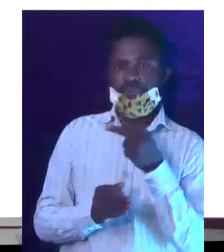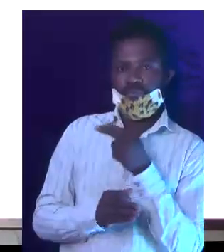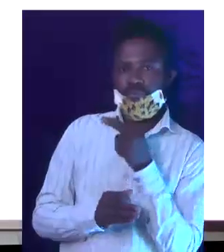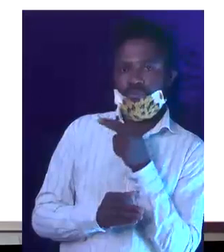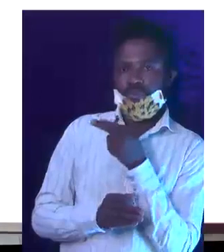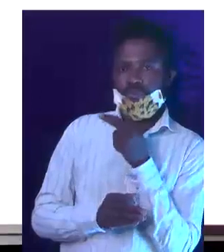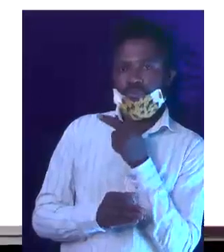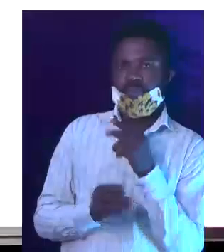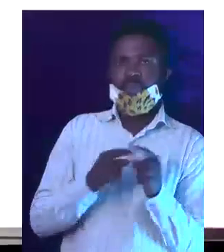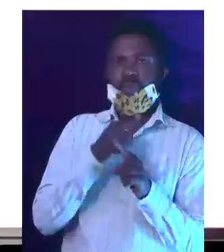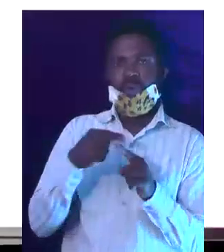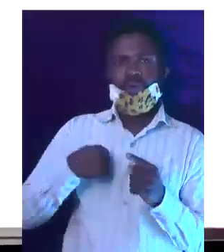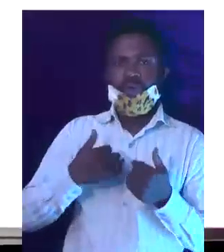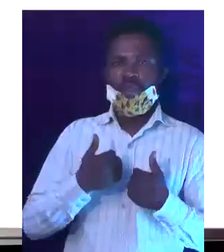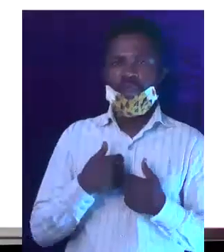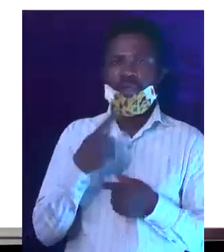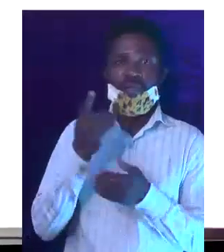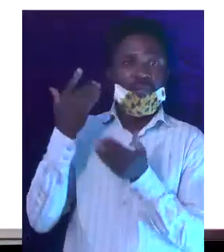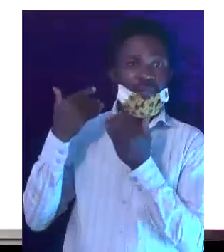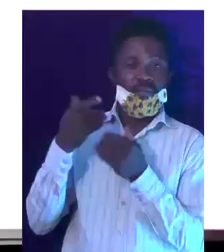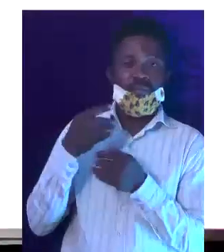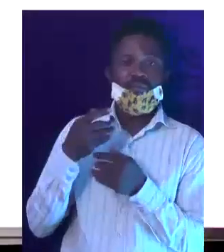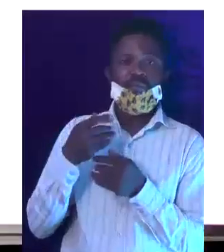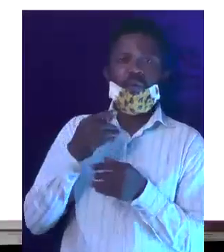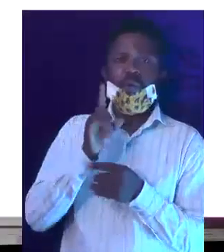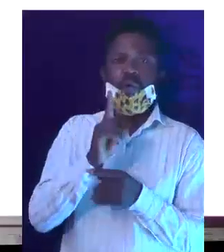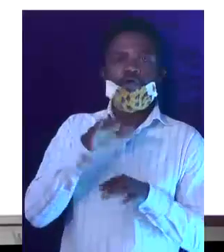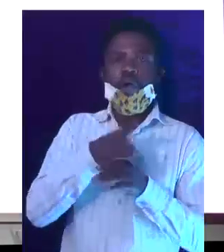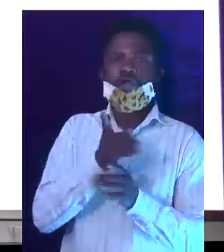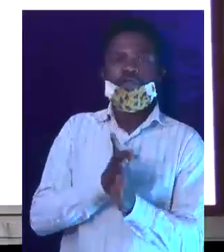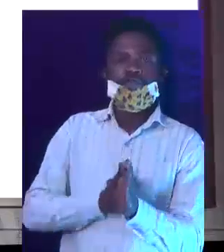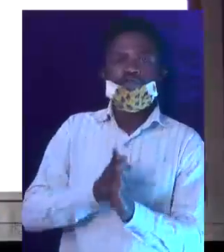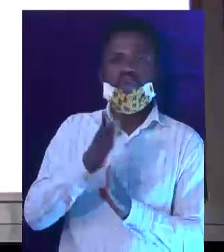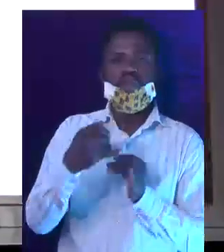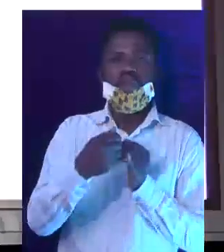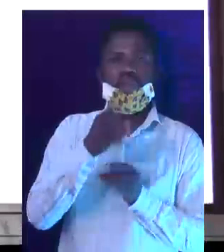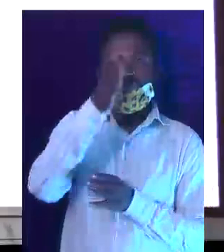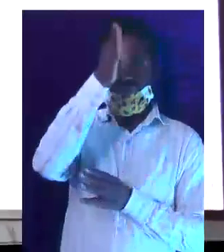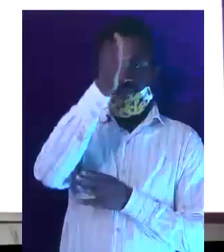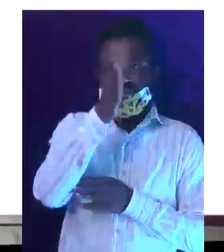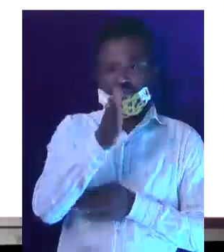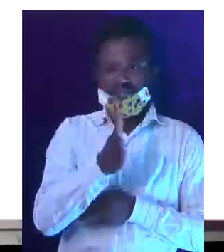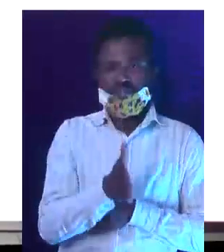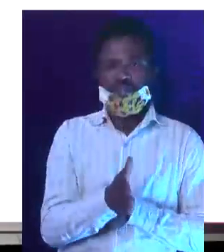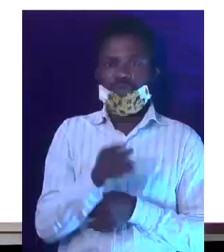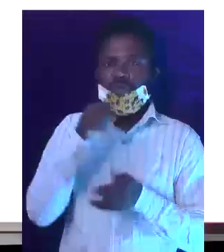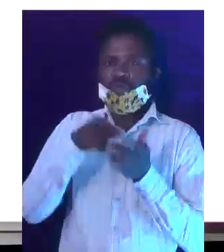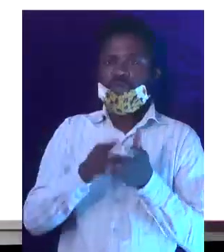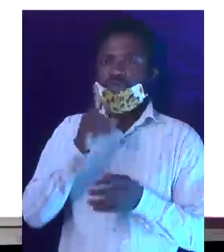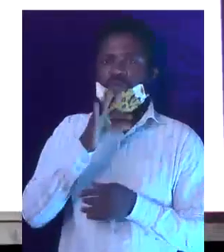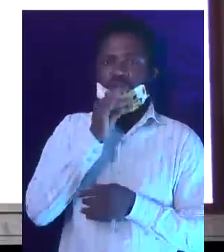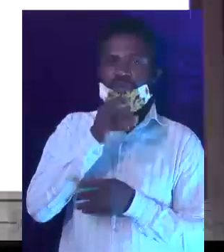Can you see? While we have that, the previous one on a straight line like this one is